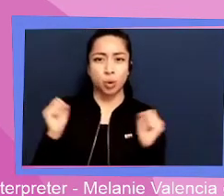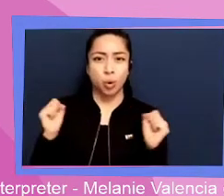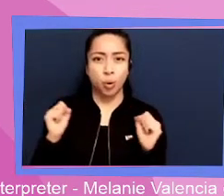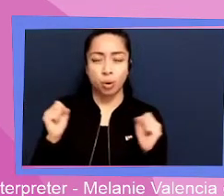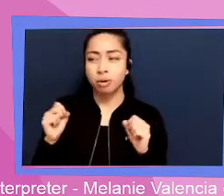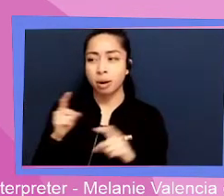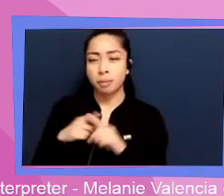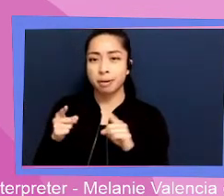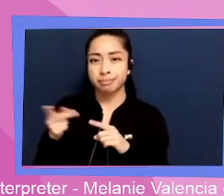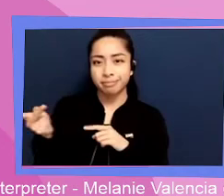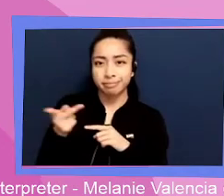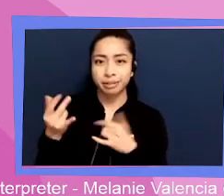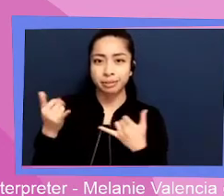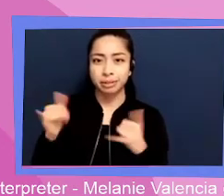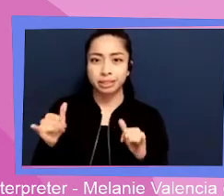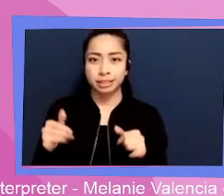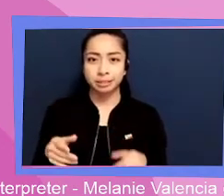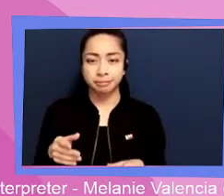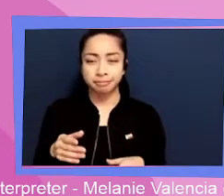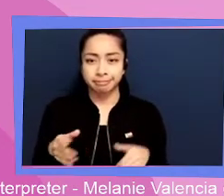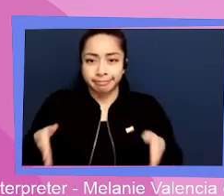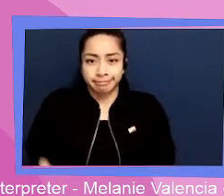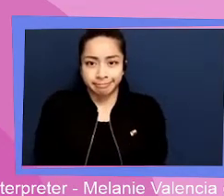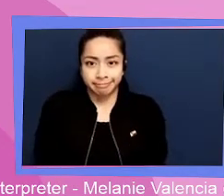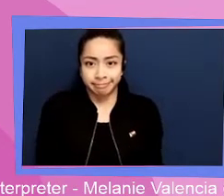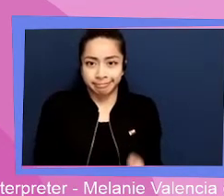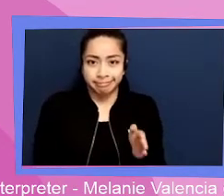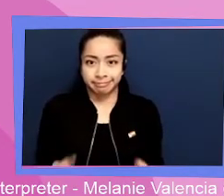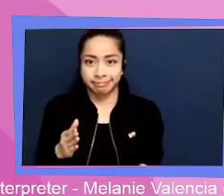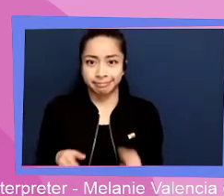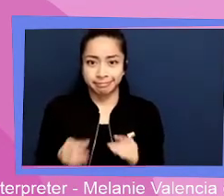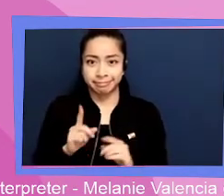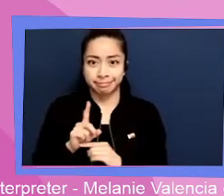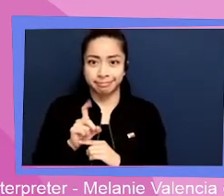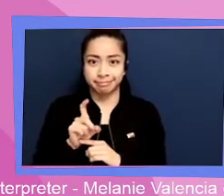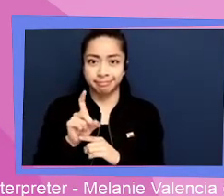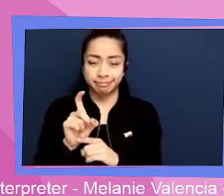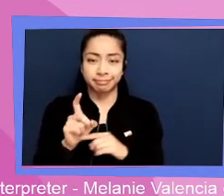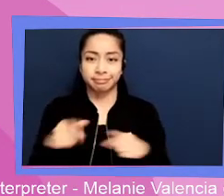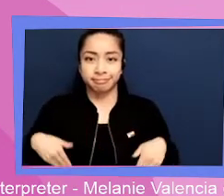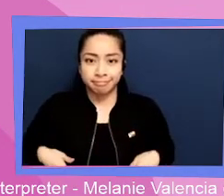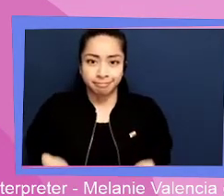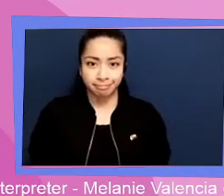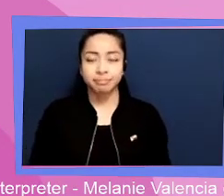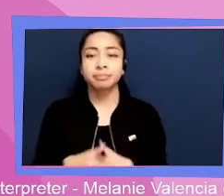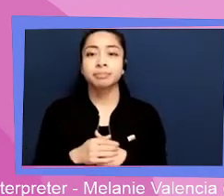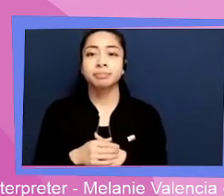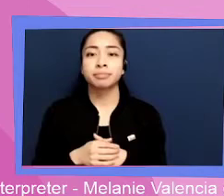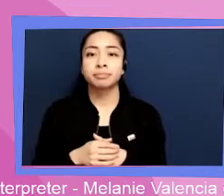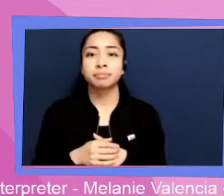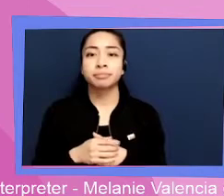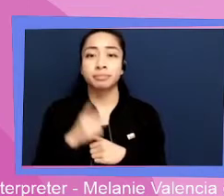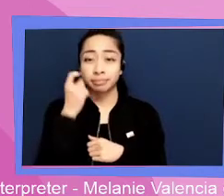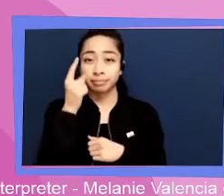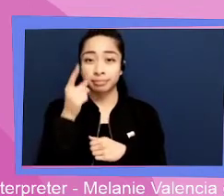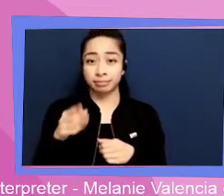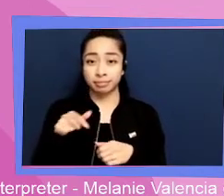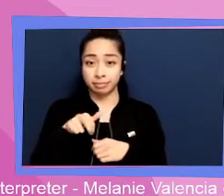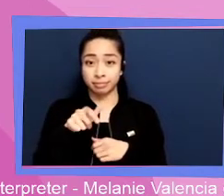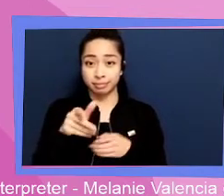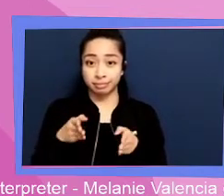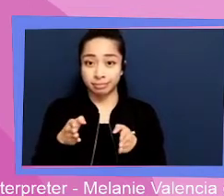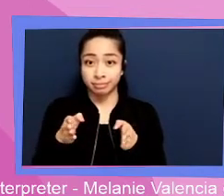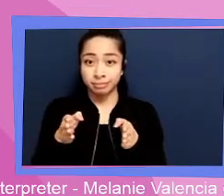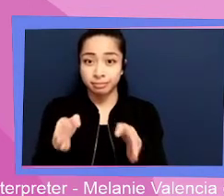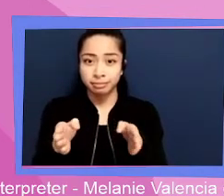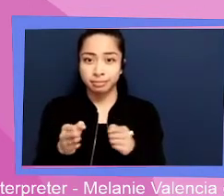hands at their sides, when it would have been easiest to tuck their cold fingers into their pockets. The narrow sidewalk meant that they could either walk one behind the